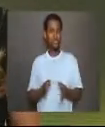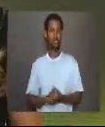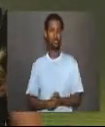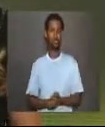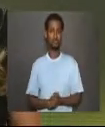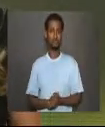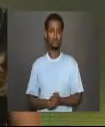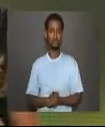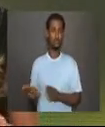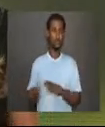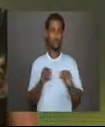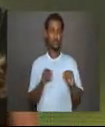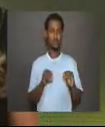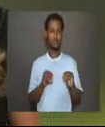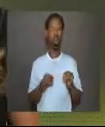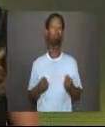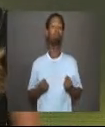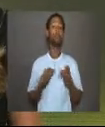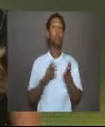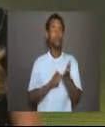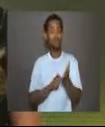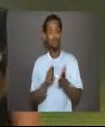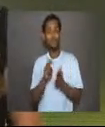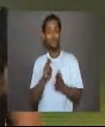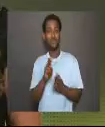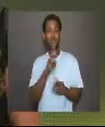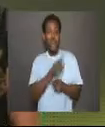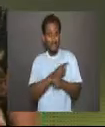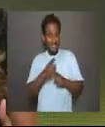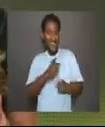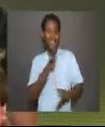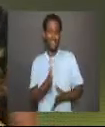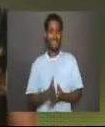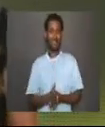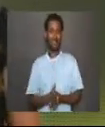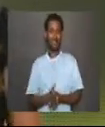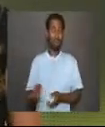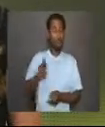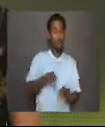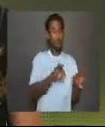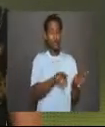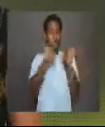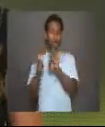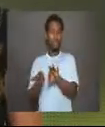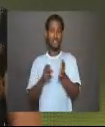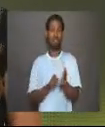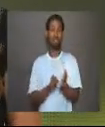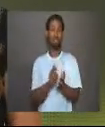Students, most democracies are indirect or representative